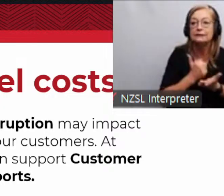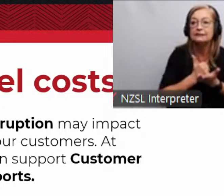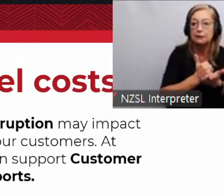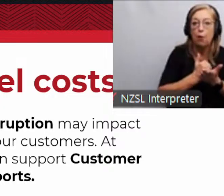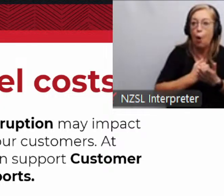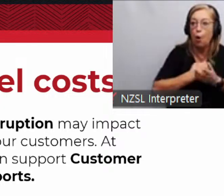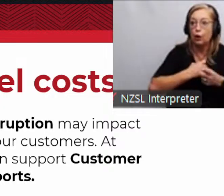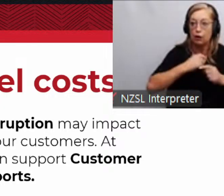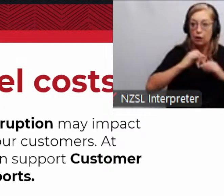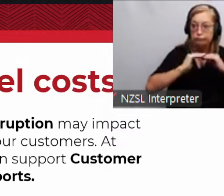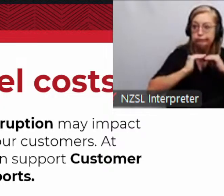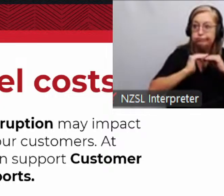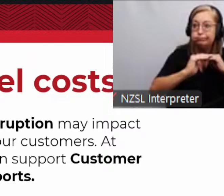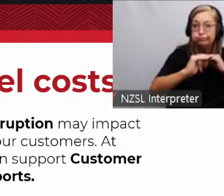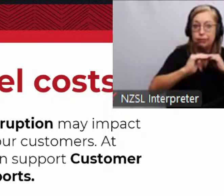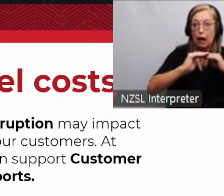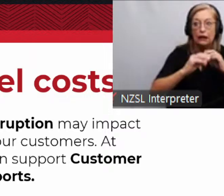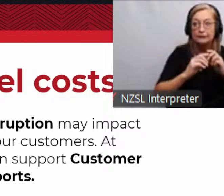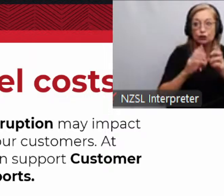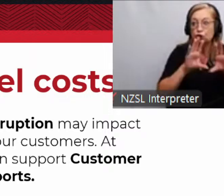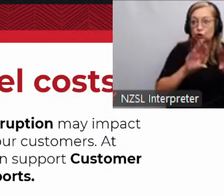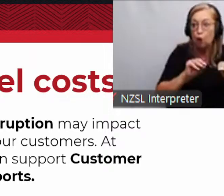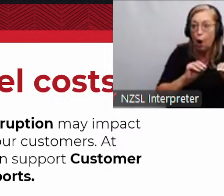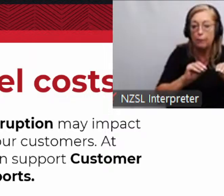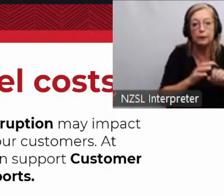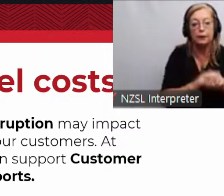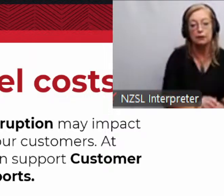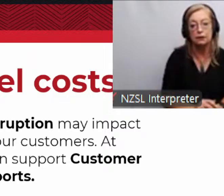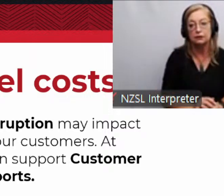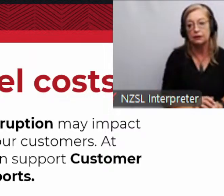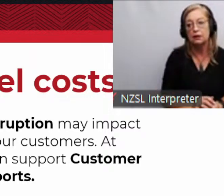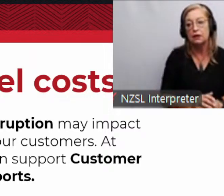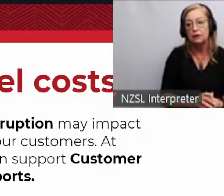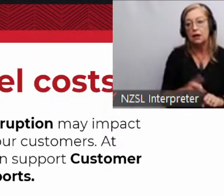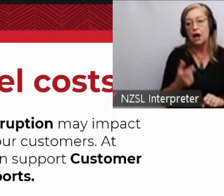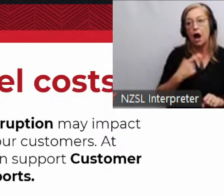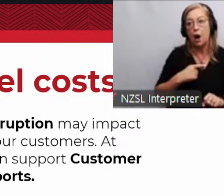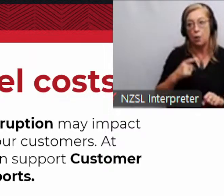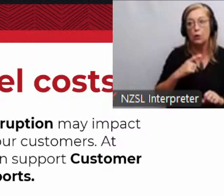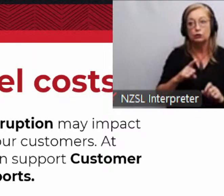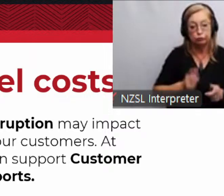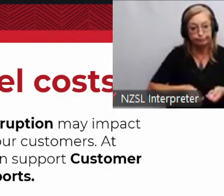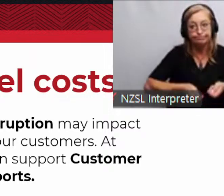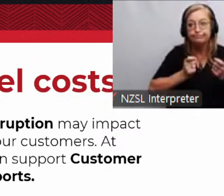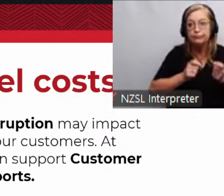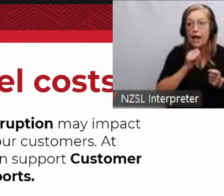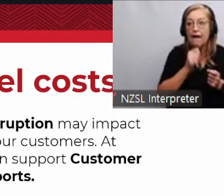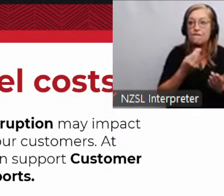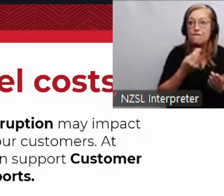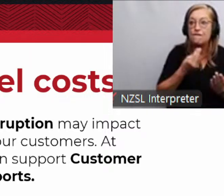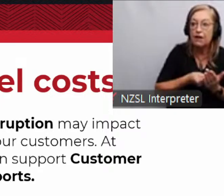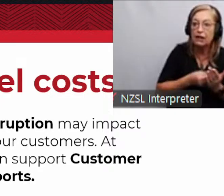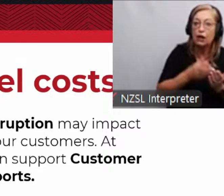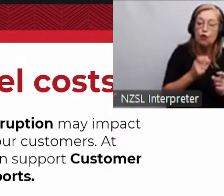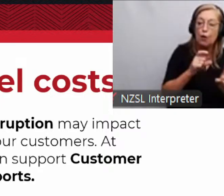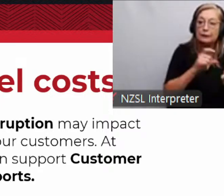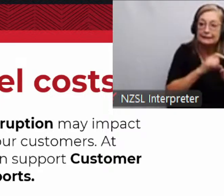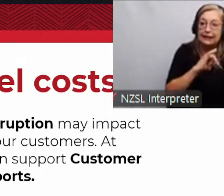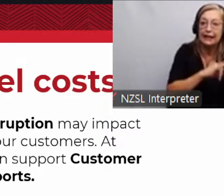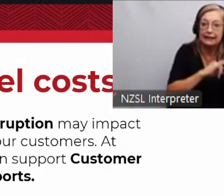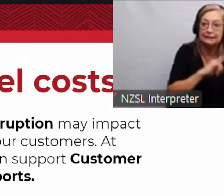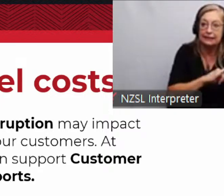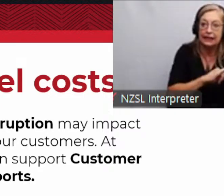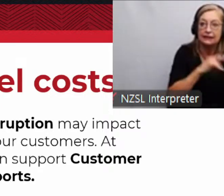And I just wanted to make the point, because of the timing, if your funding comes from DSS, then the removal